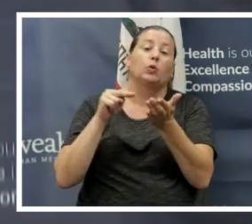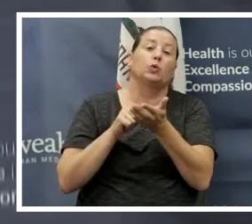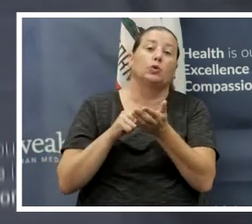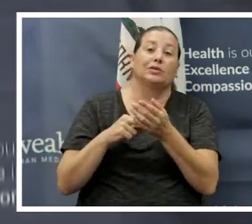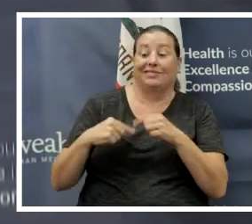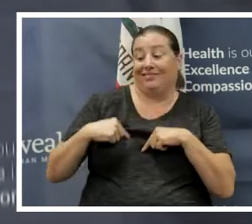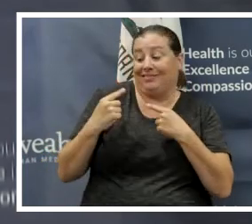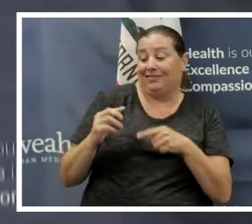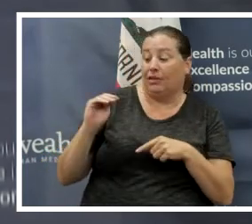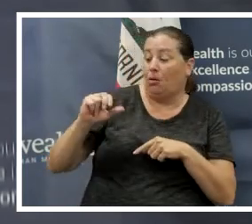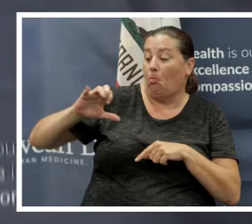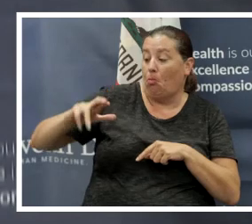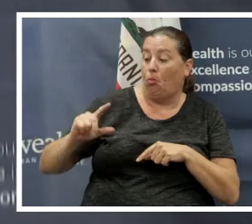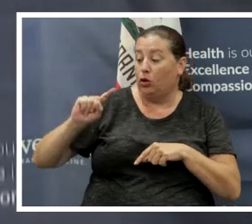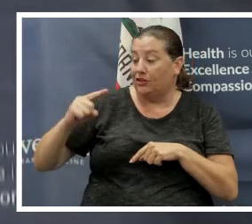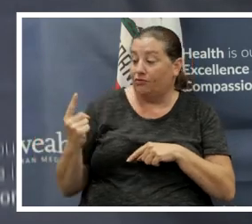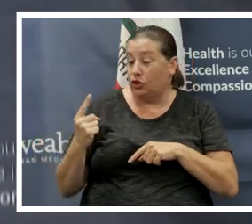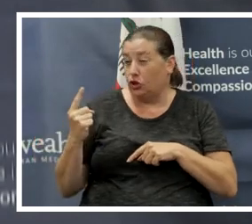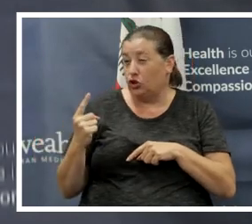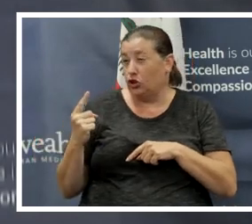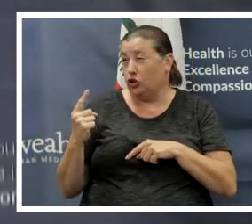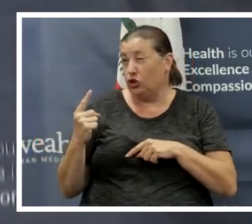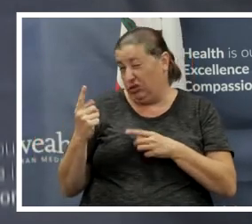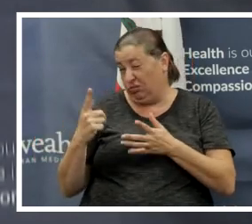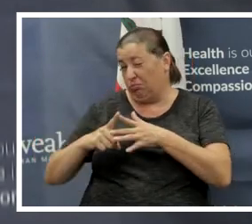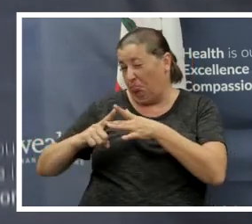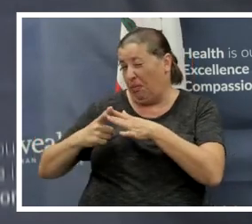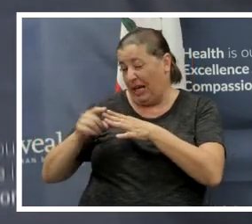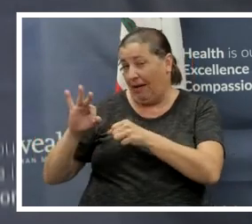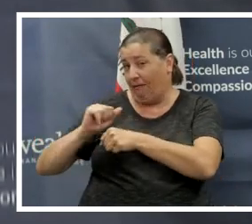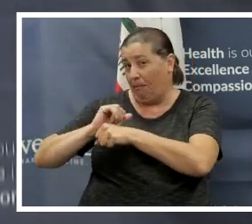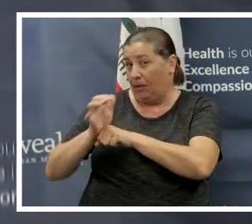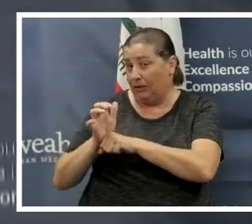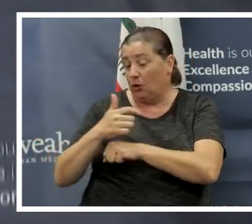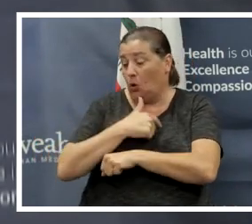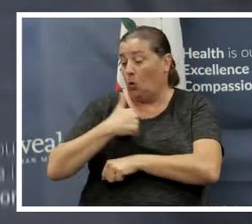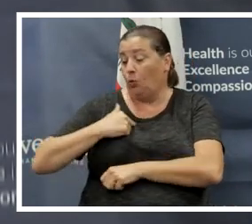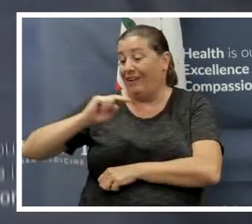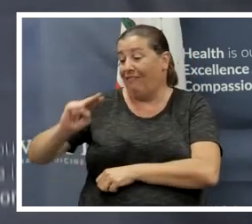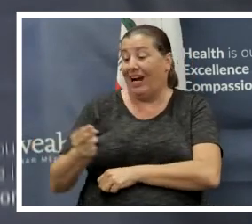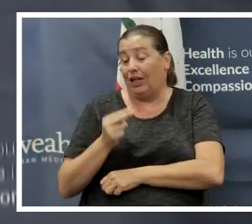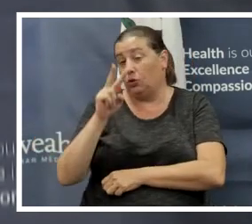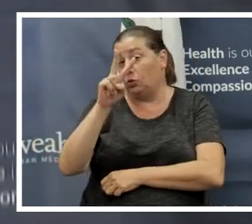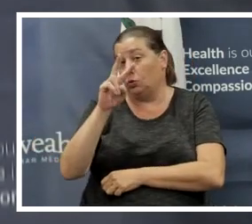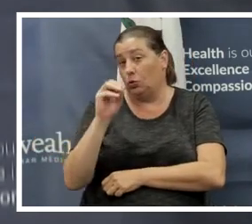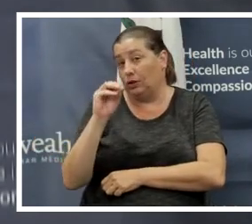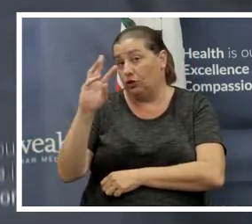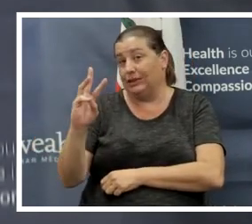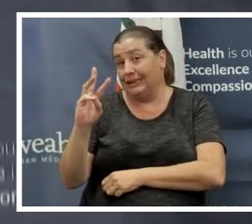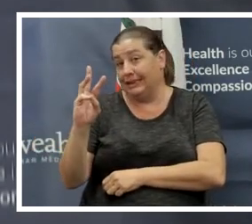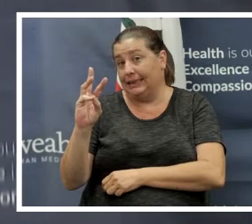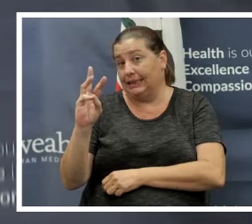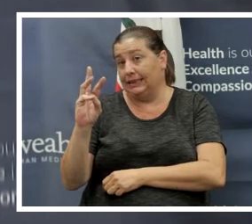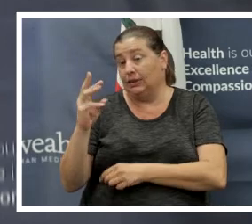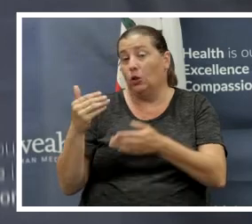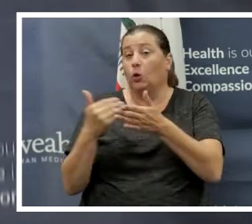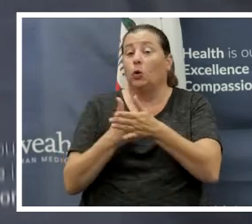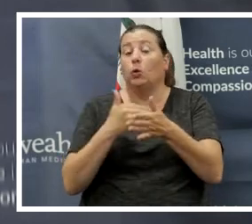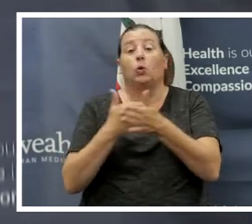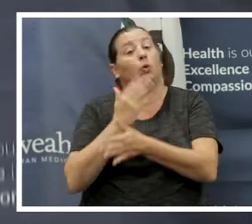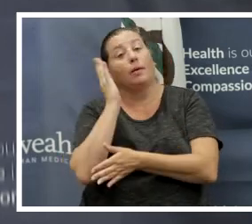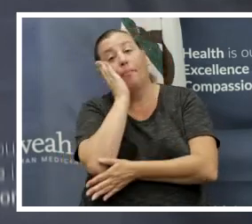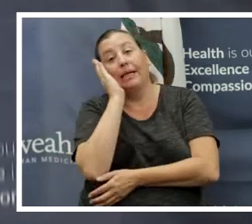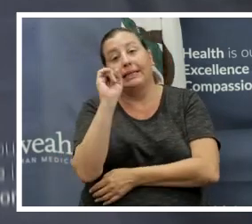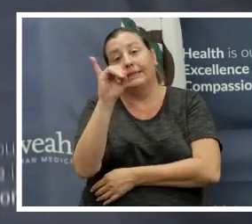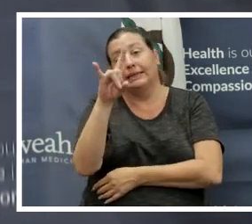March 1st, which we'll say is the beginning of the pandemic, we have hired 206 new bedside